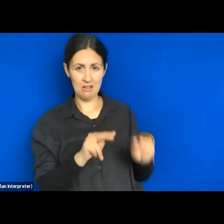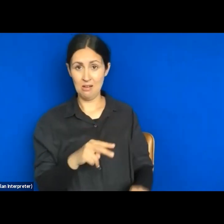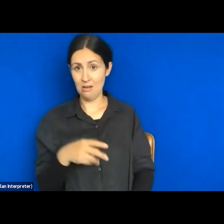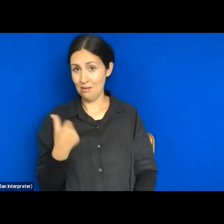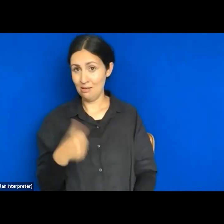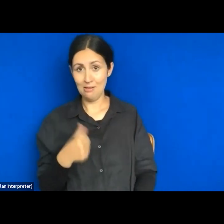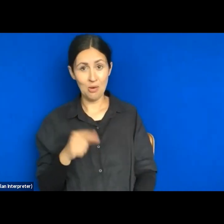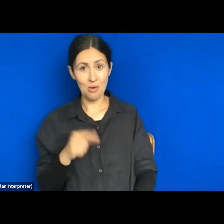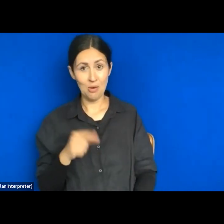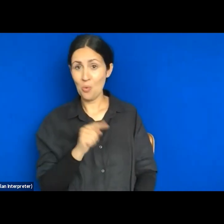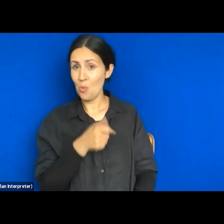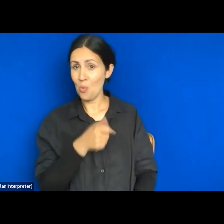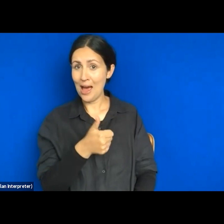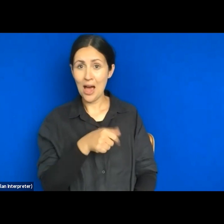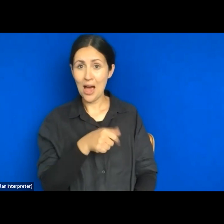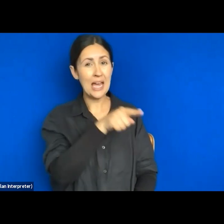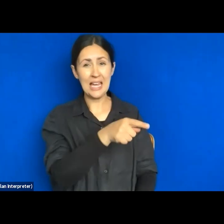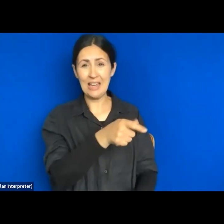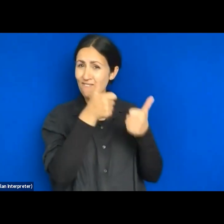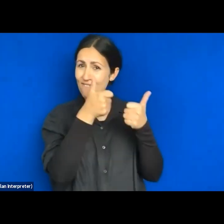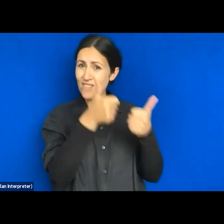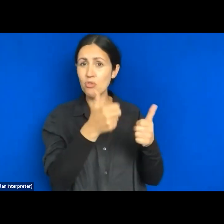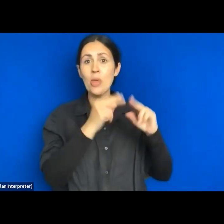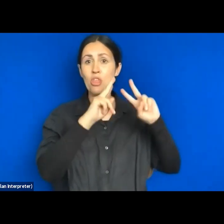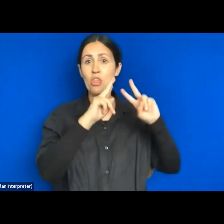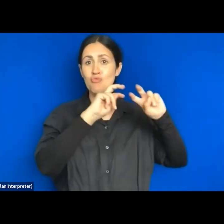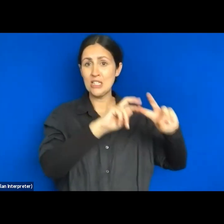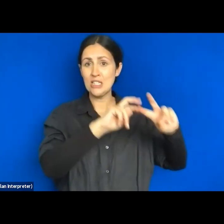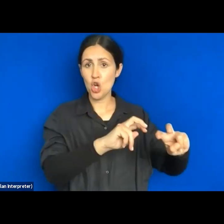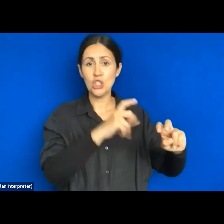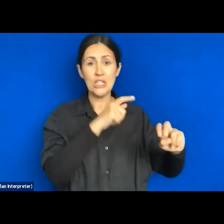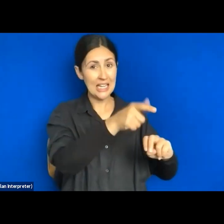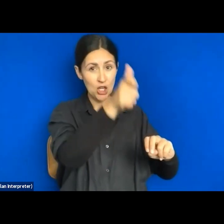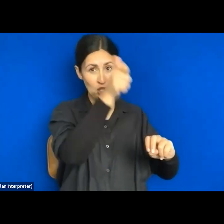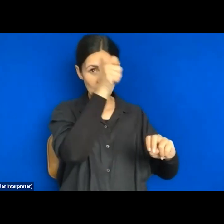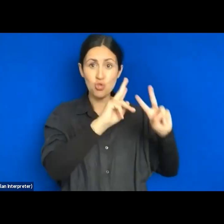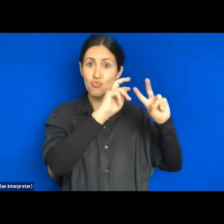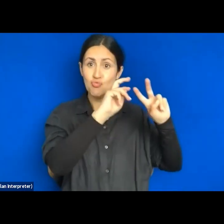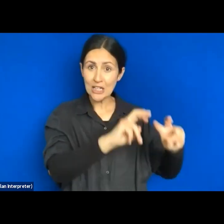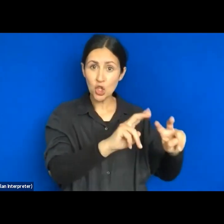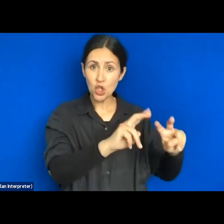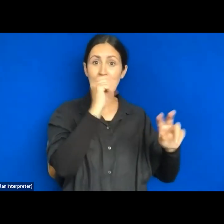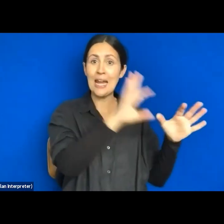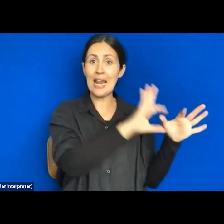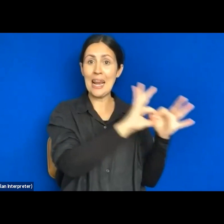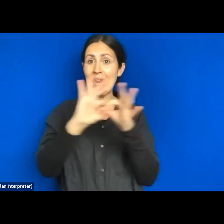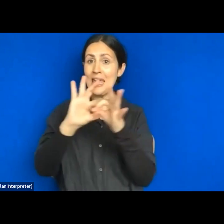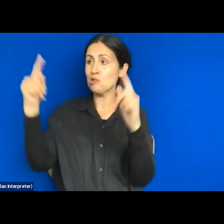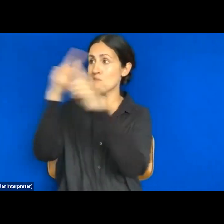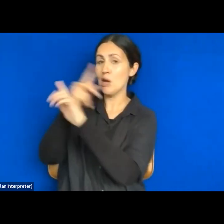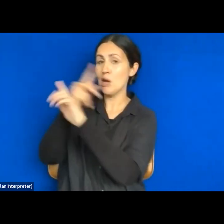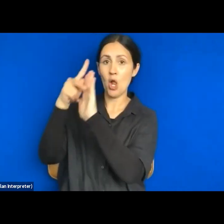cutting-edge research is translated into strong and impactful policy and clinical practice. And just